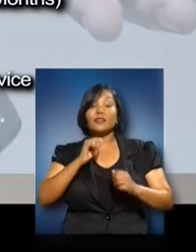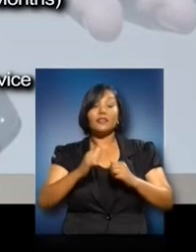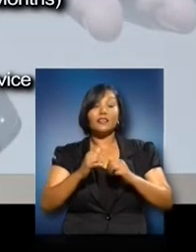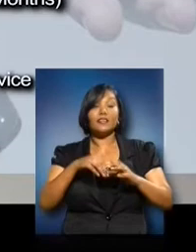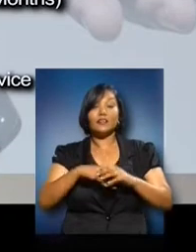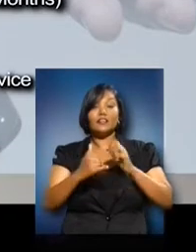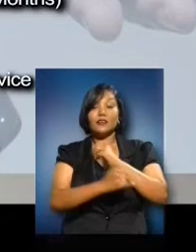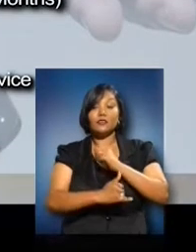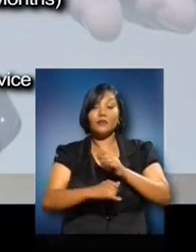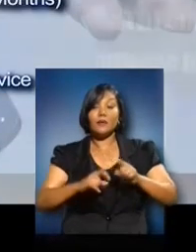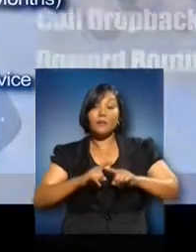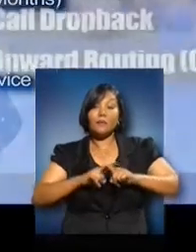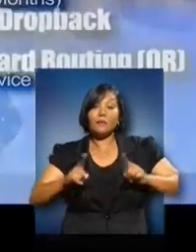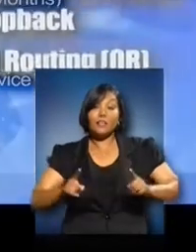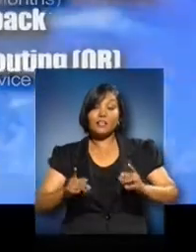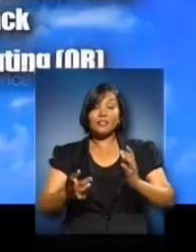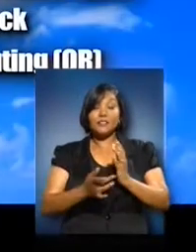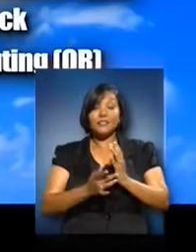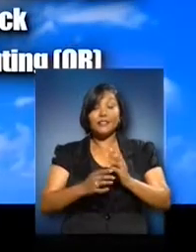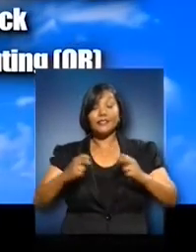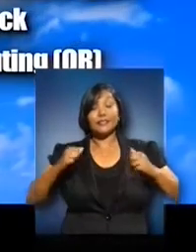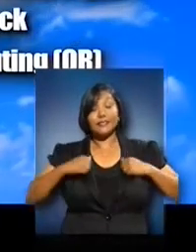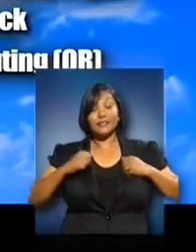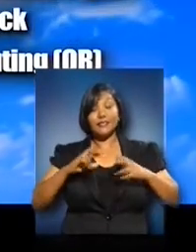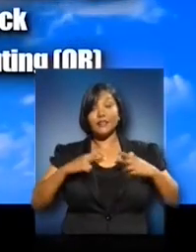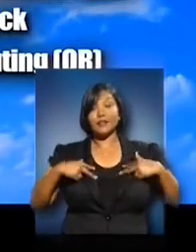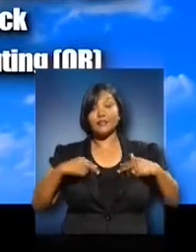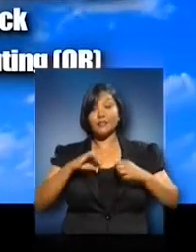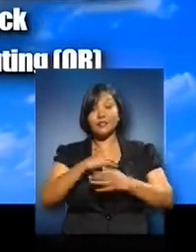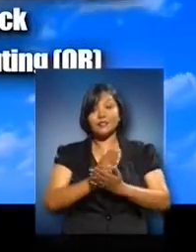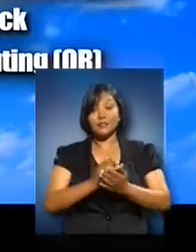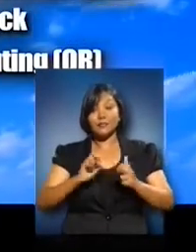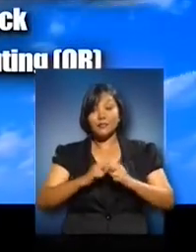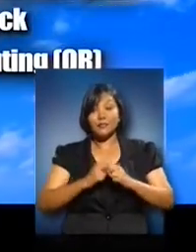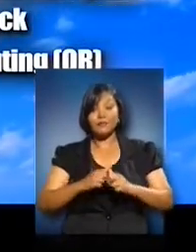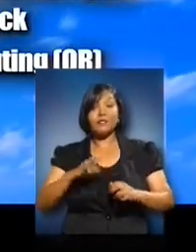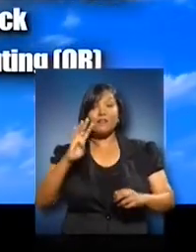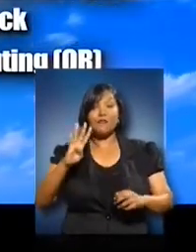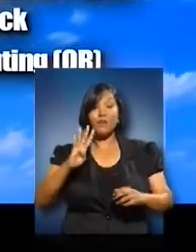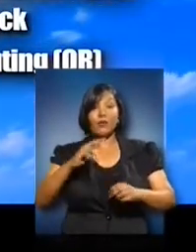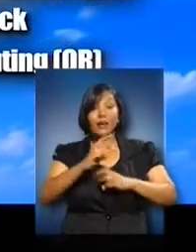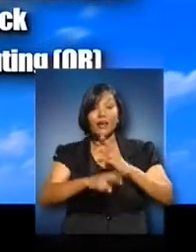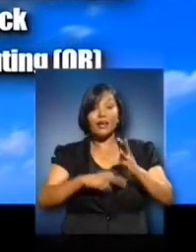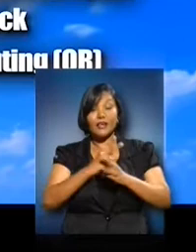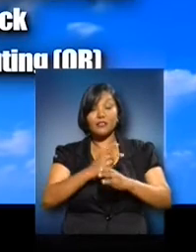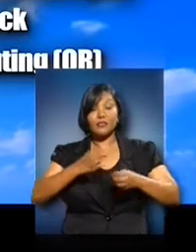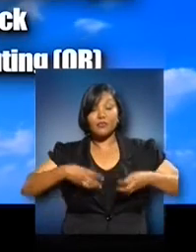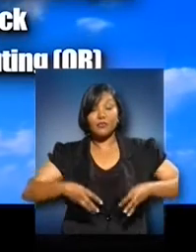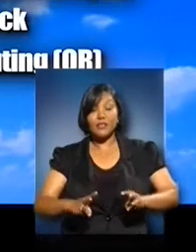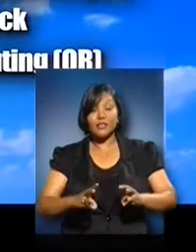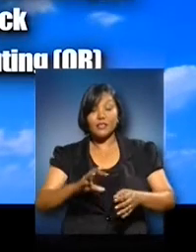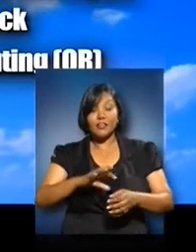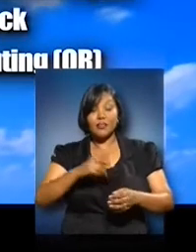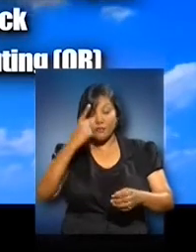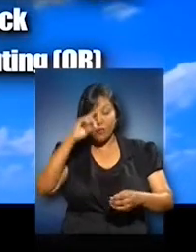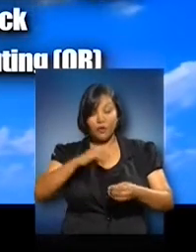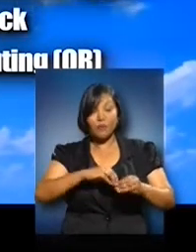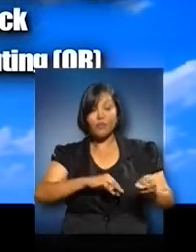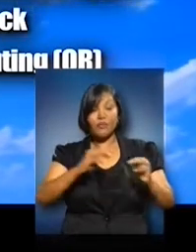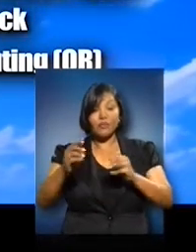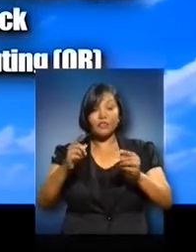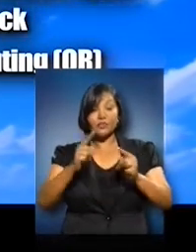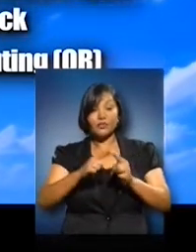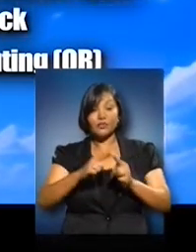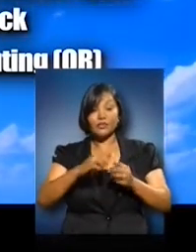available. But technically, there are challenges. There are 4 possible implementation solutions for number